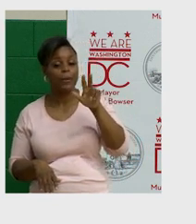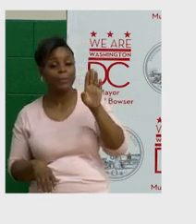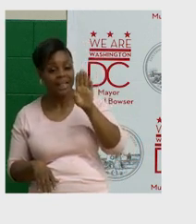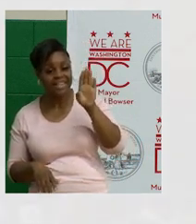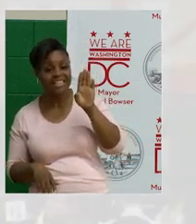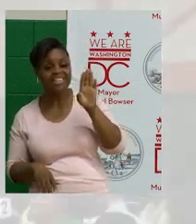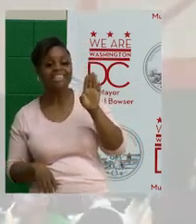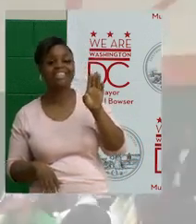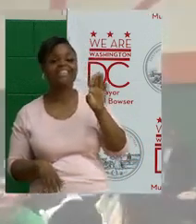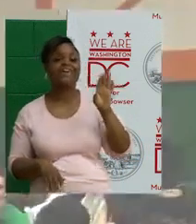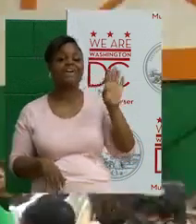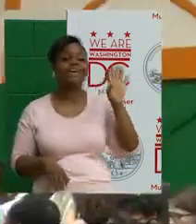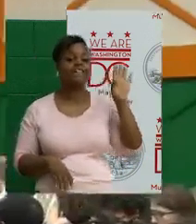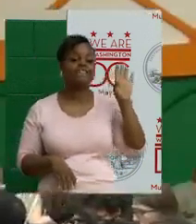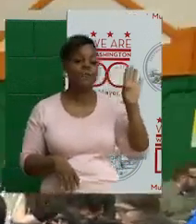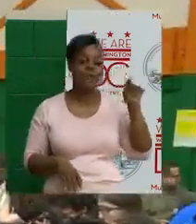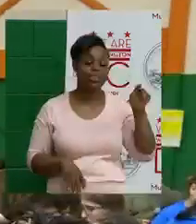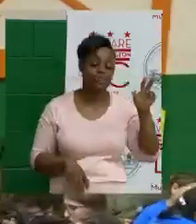to stay on the leaderboard?